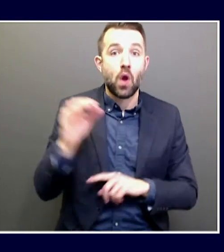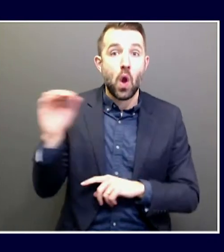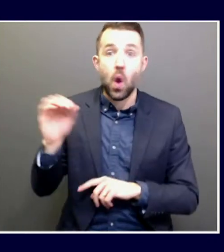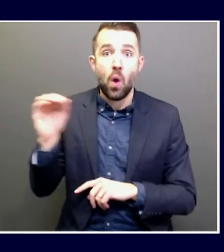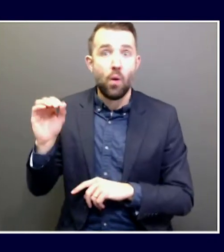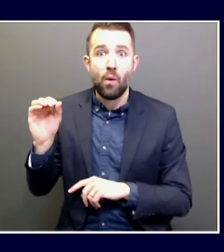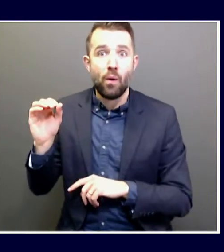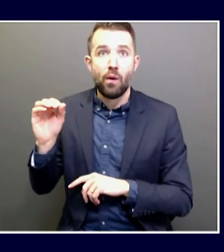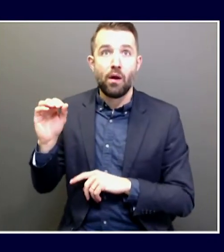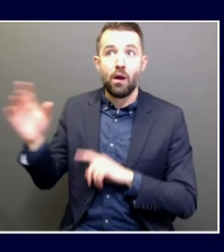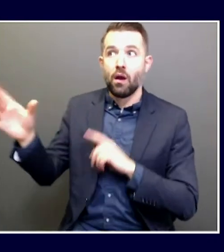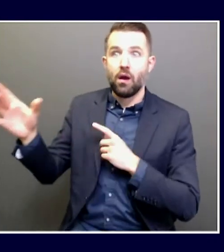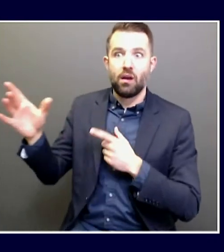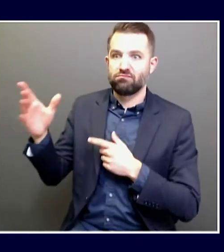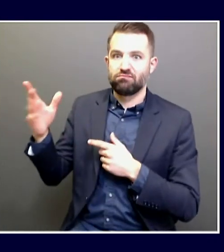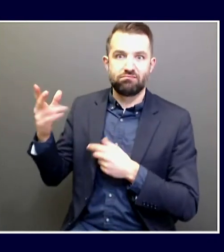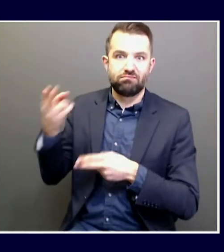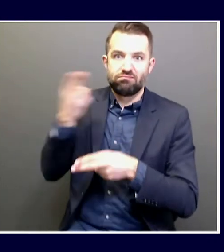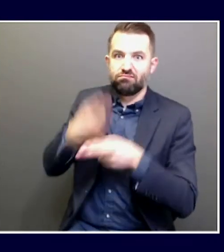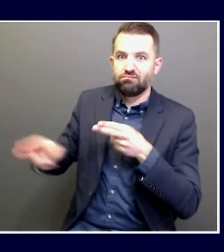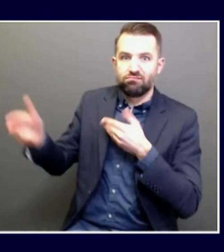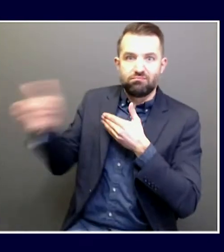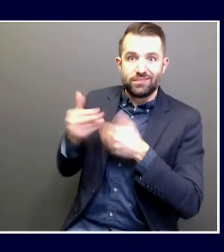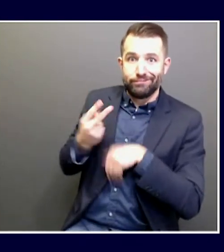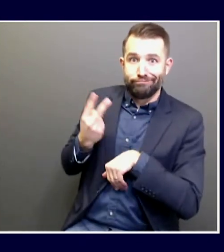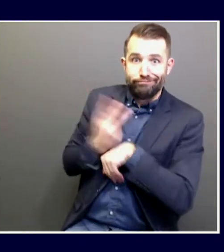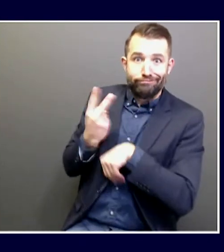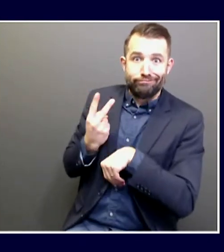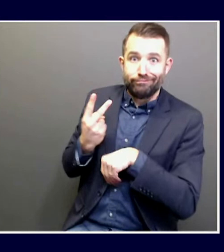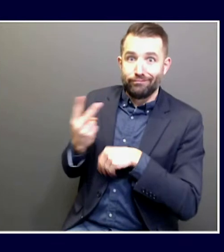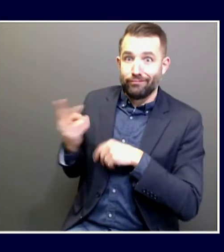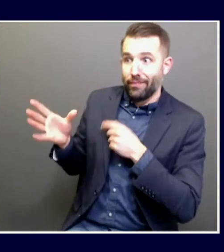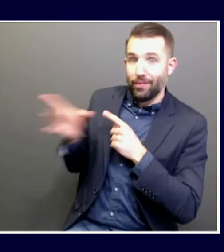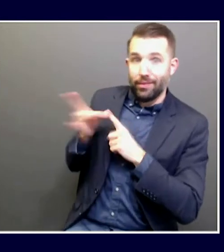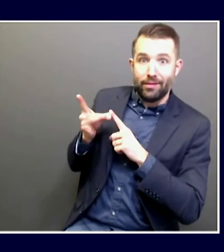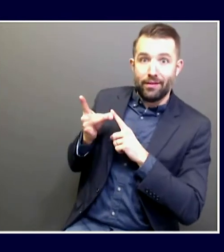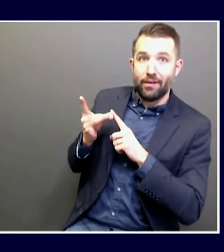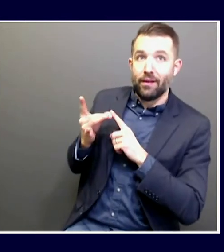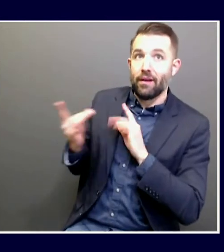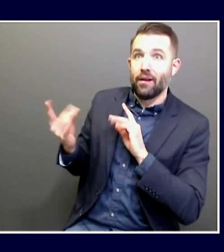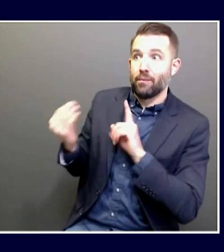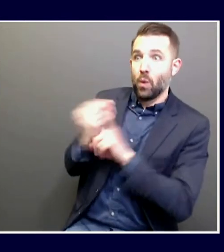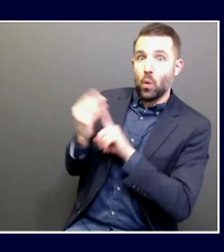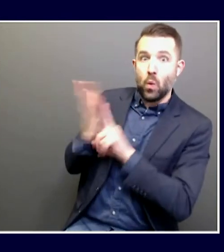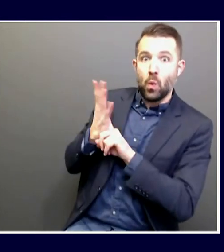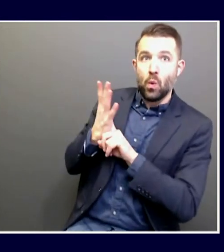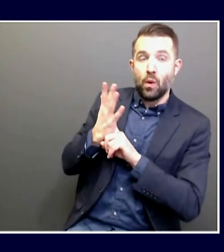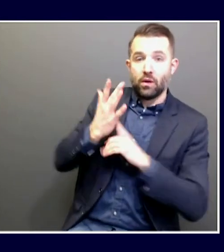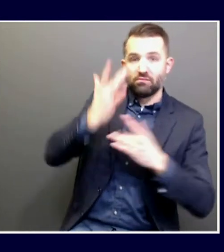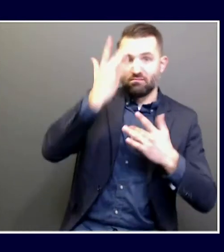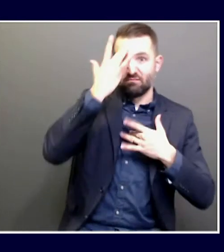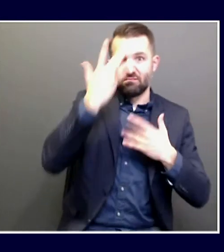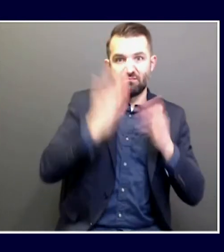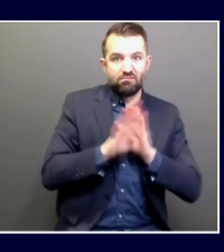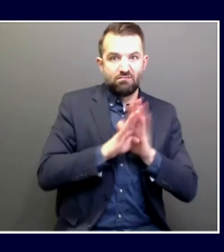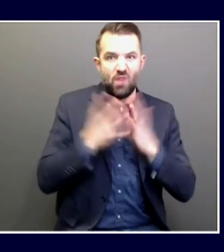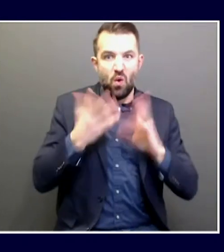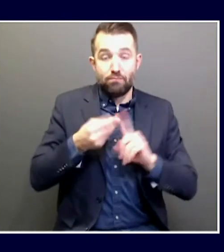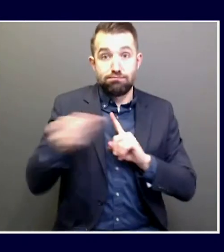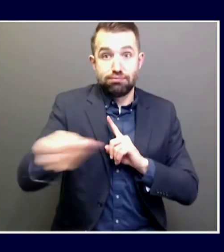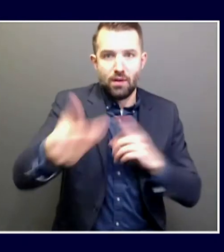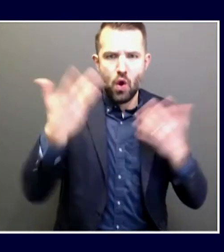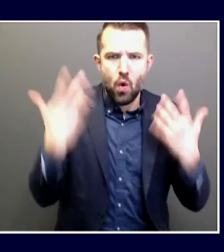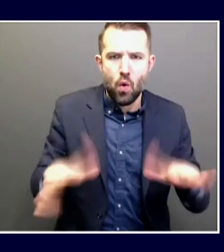days. And third, although not specific to Omicron, we now have a better sense that the majority